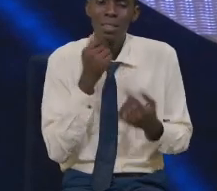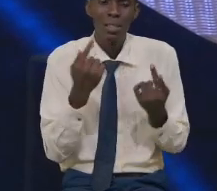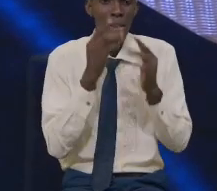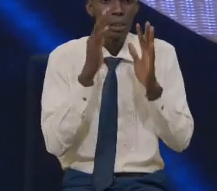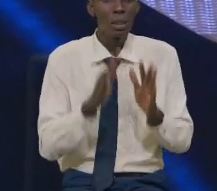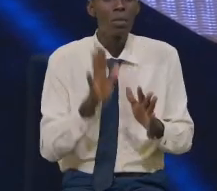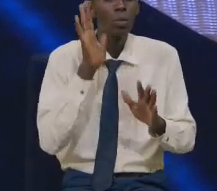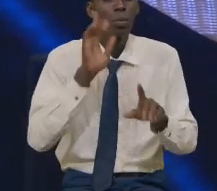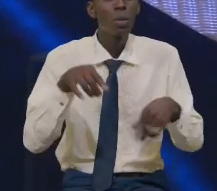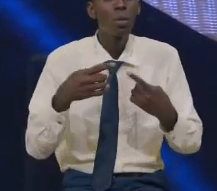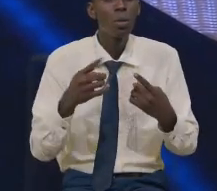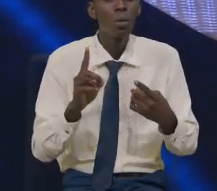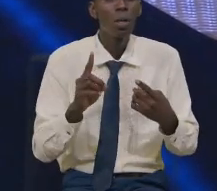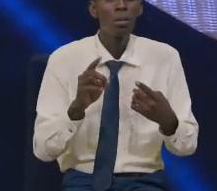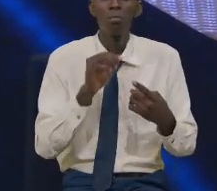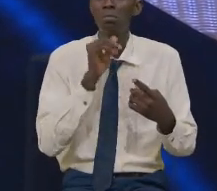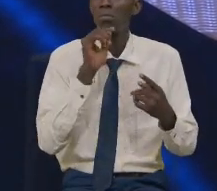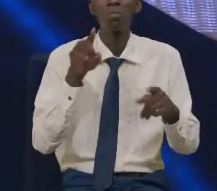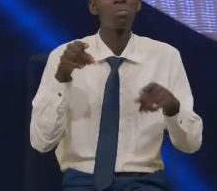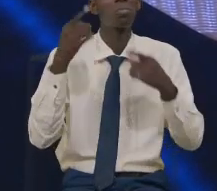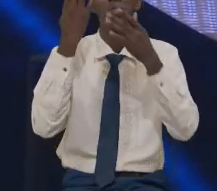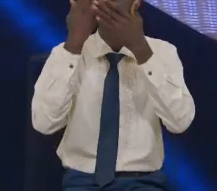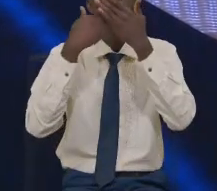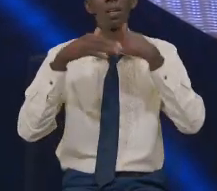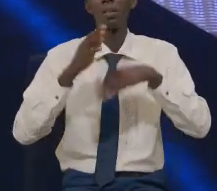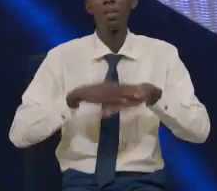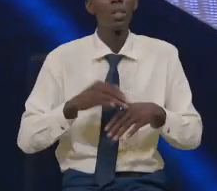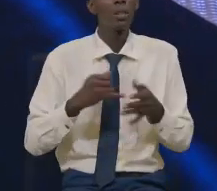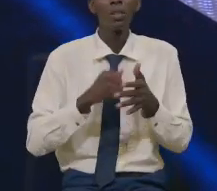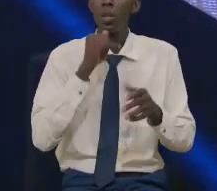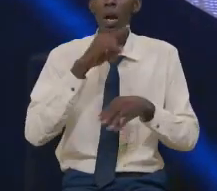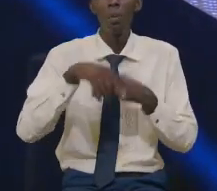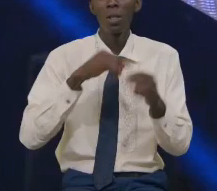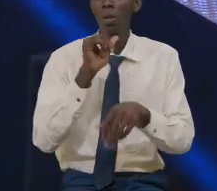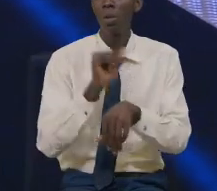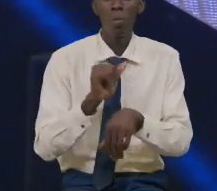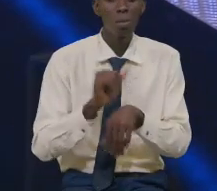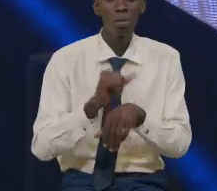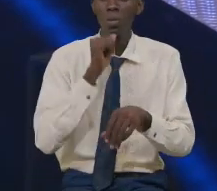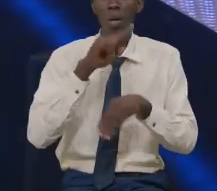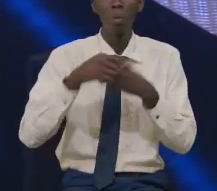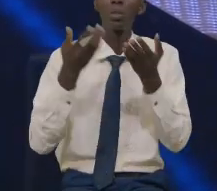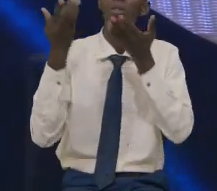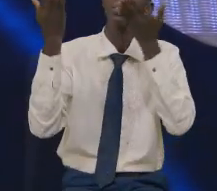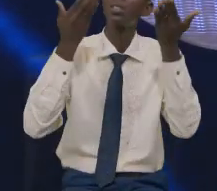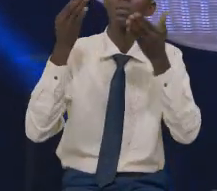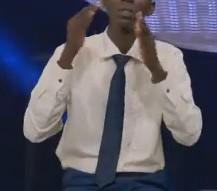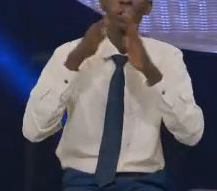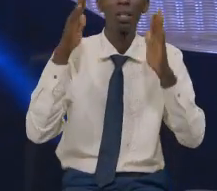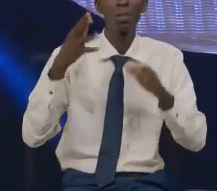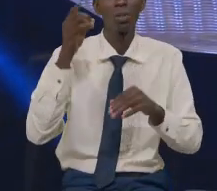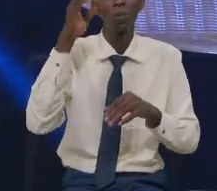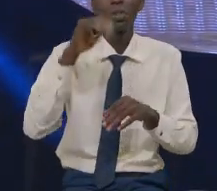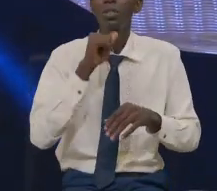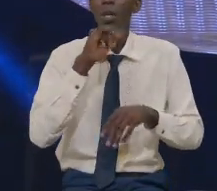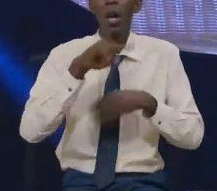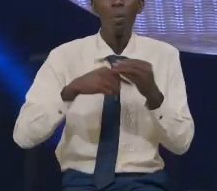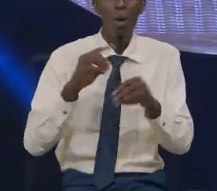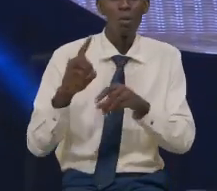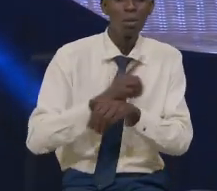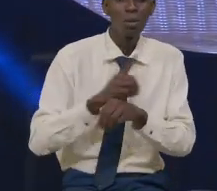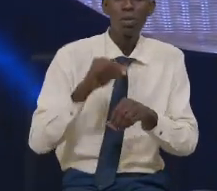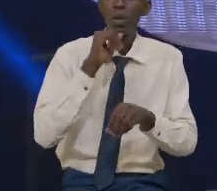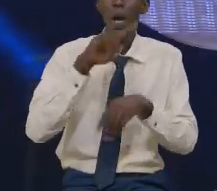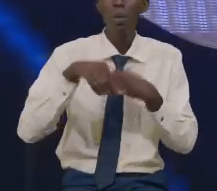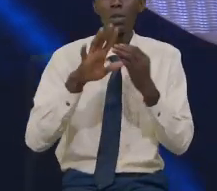will not go to heaven. It's not about work, it's not about service, it's not about duty, it's not about